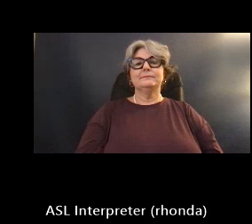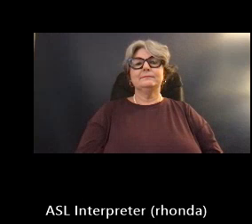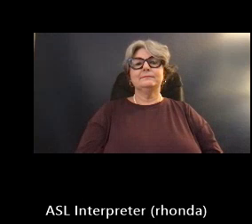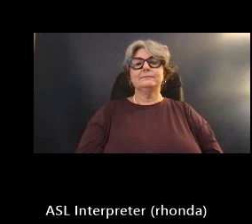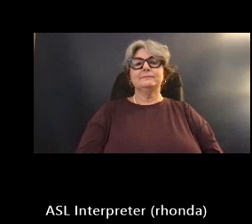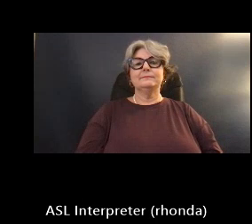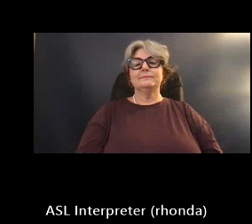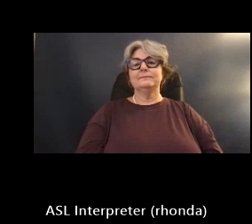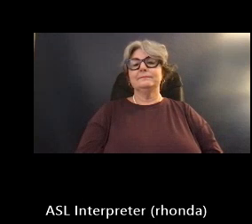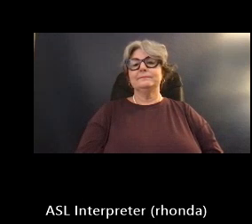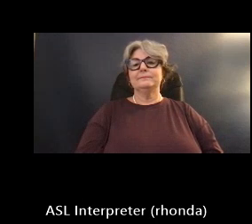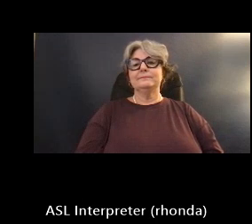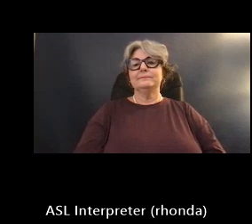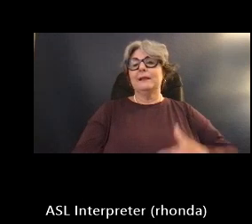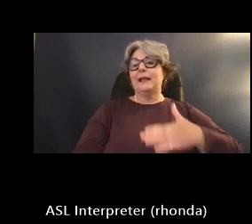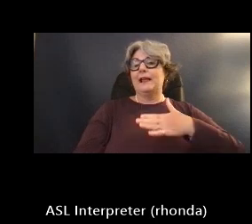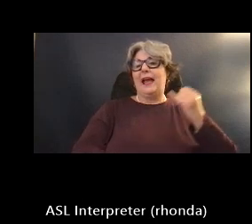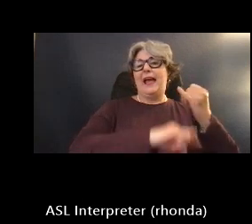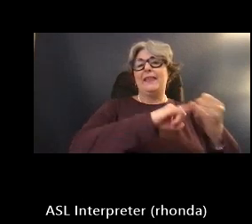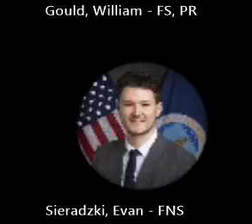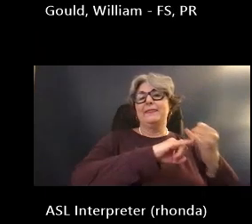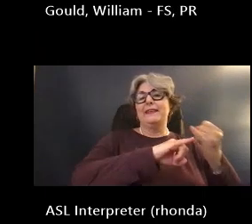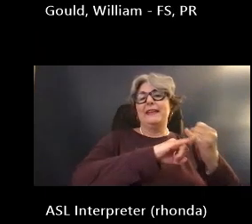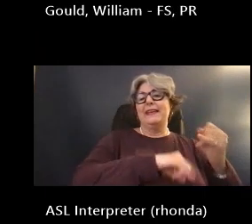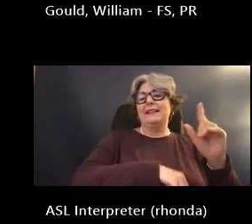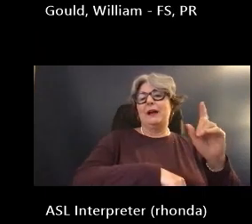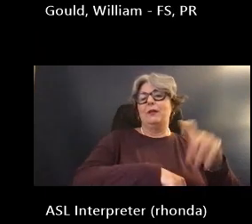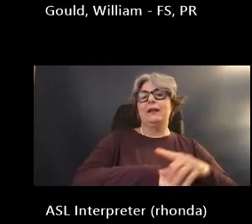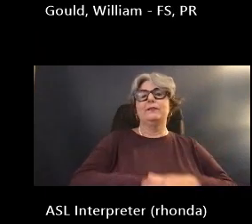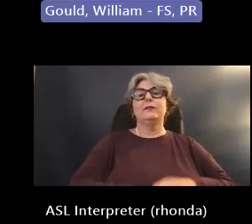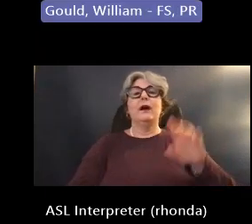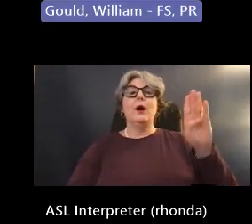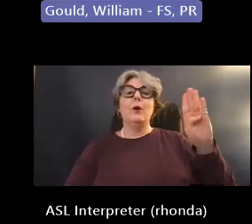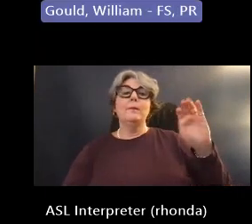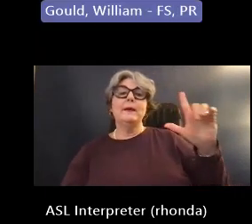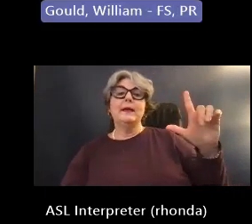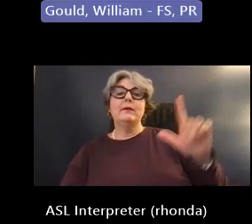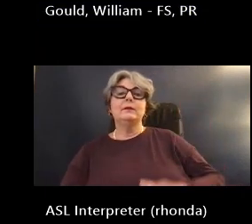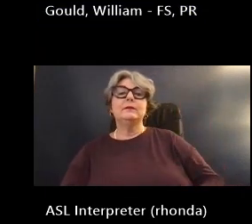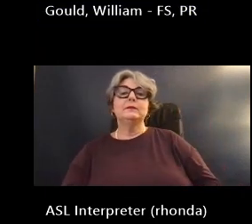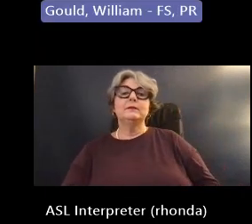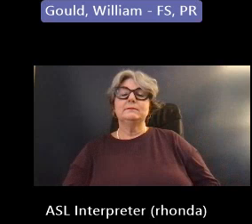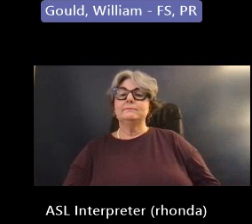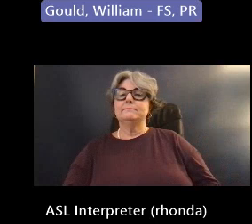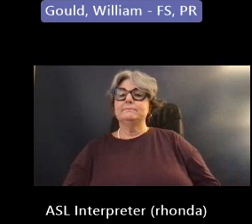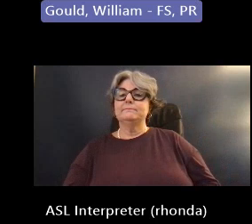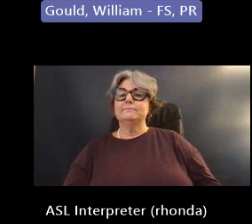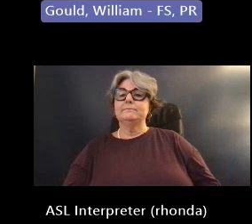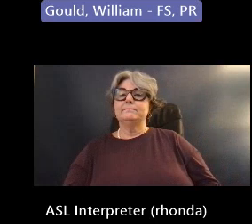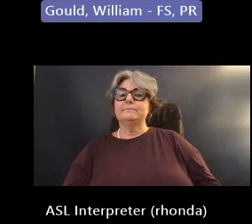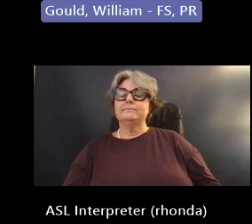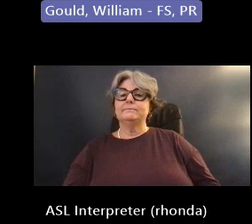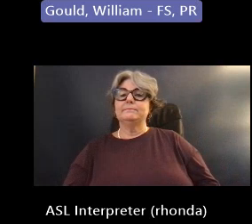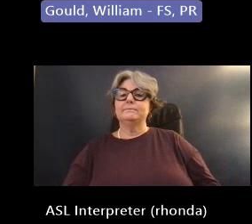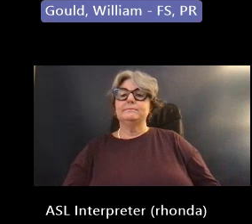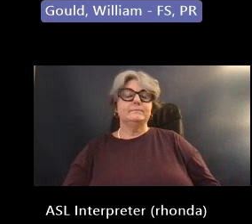I'll be happy to answer questions at the end. Bill's got his hand up. Bill, floor is yours. Sure. I